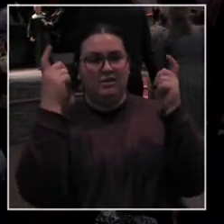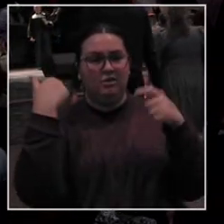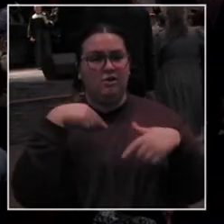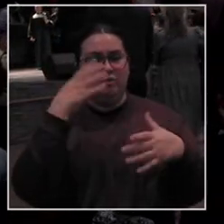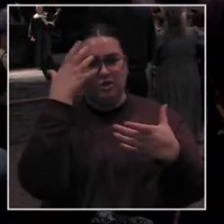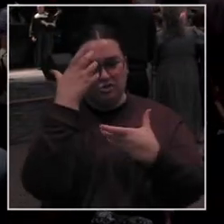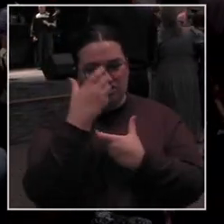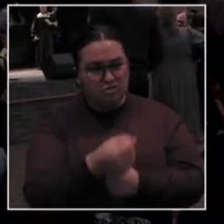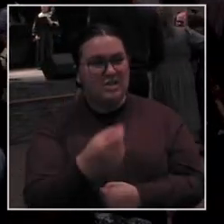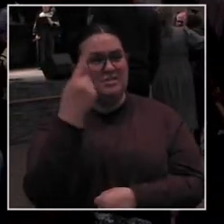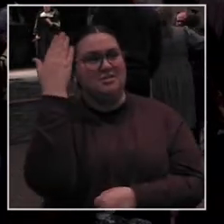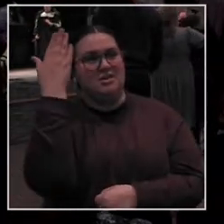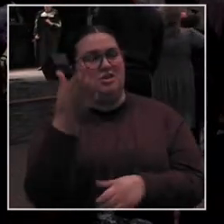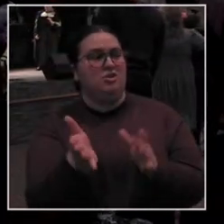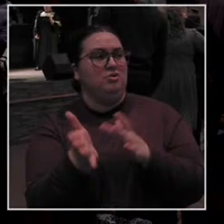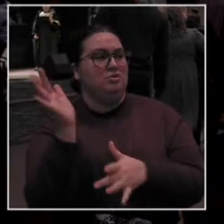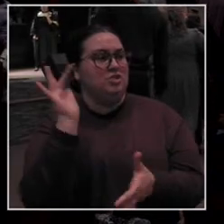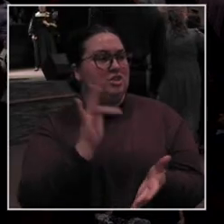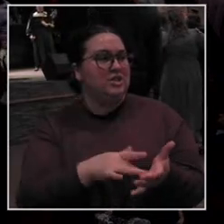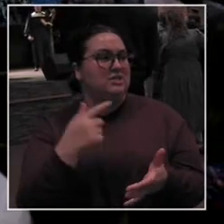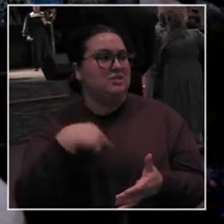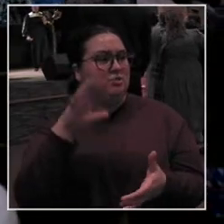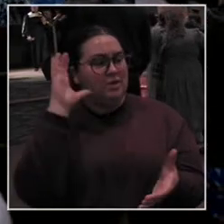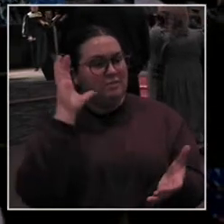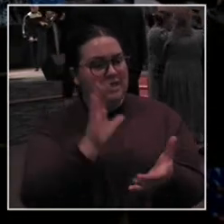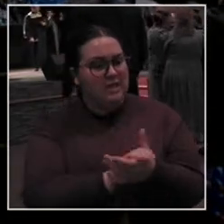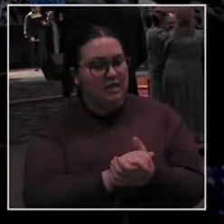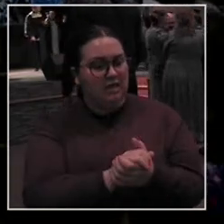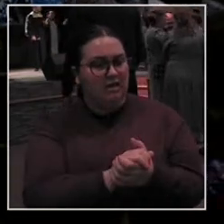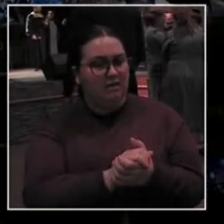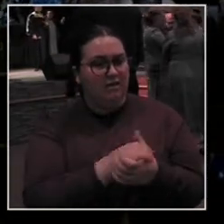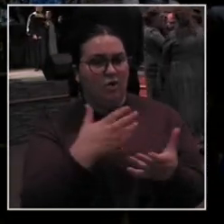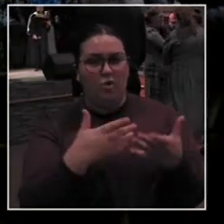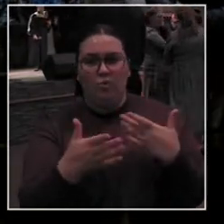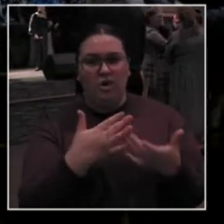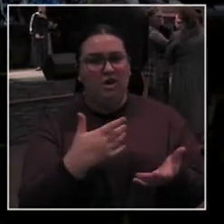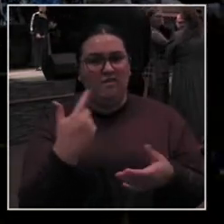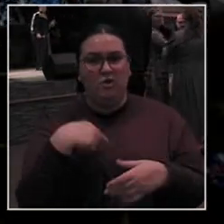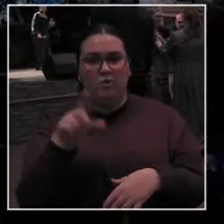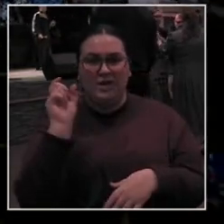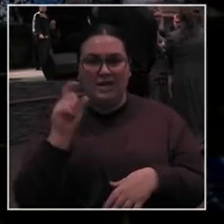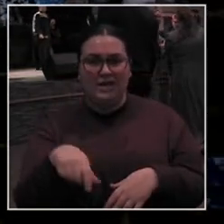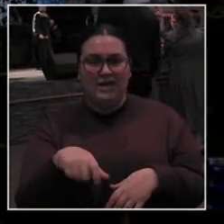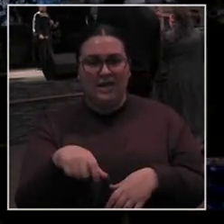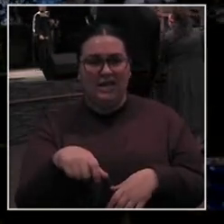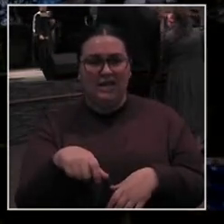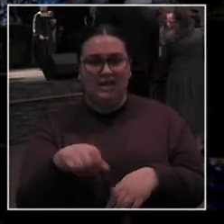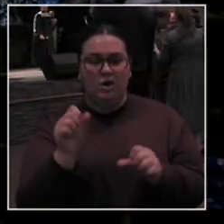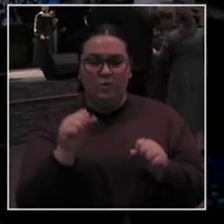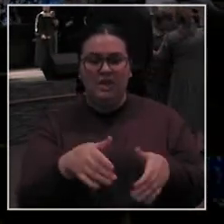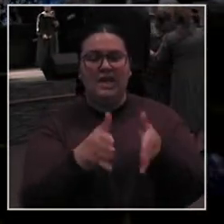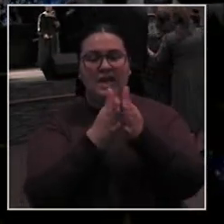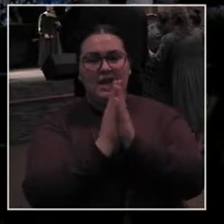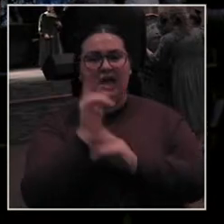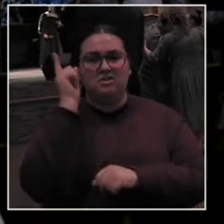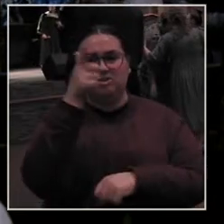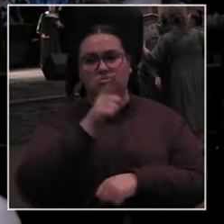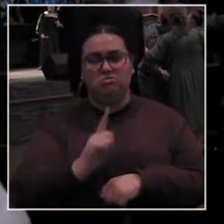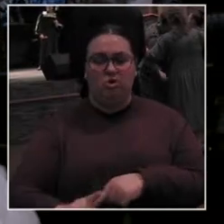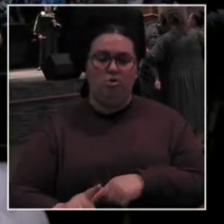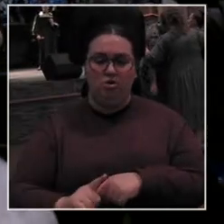in you. We believe in you, Jesus. We bring our needs to you. We bring our needs to you.